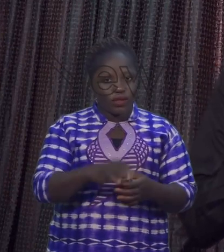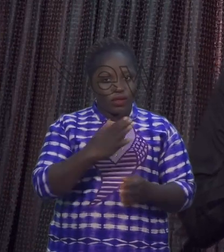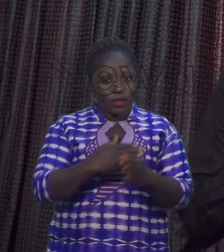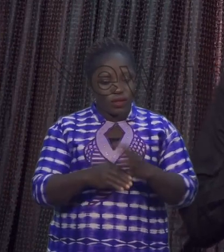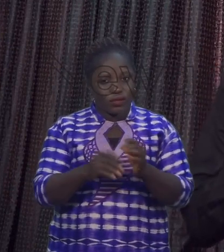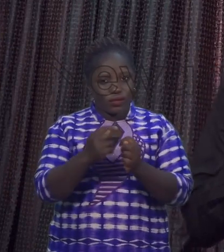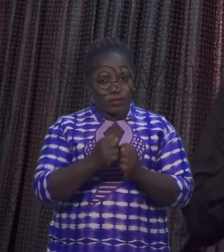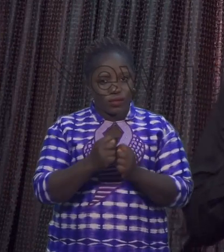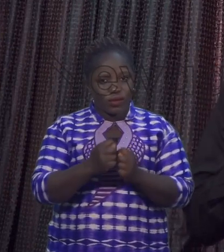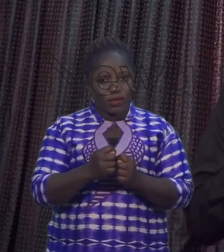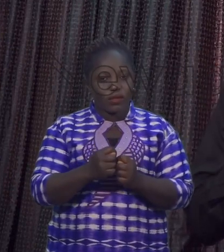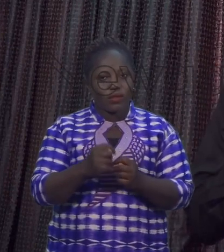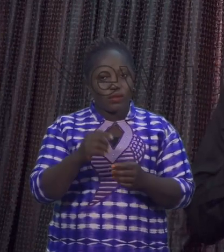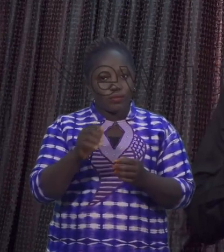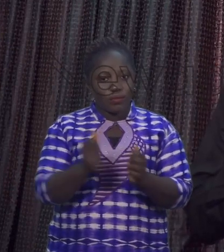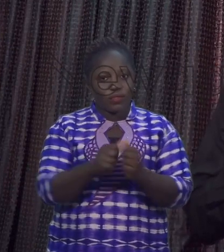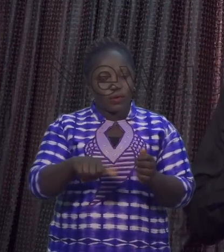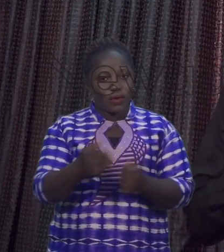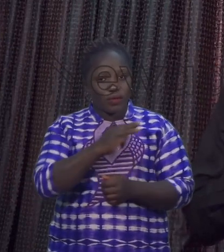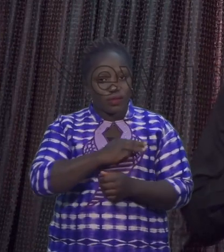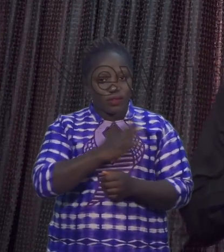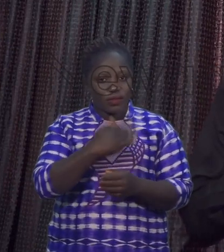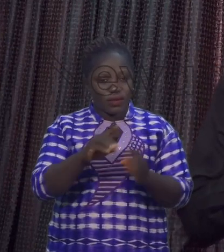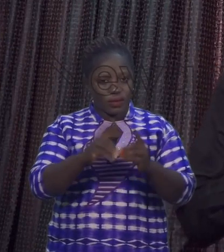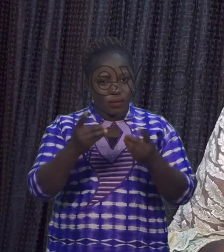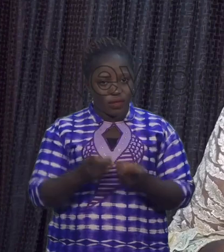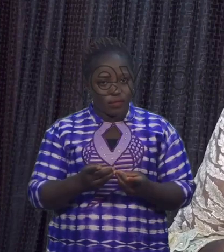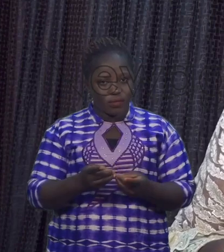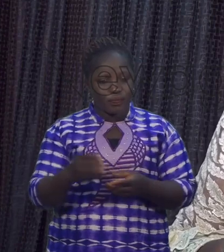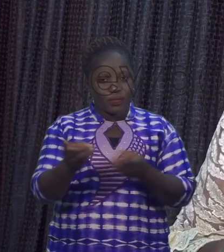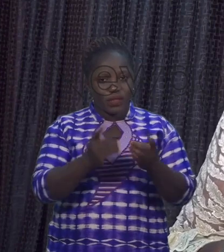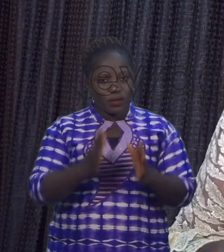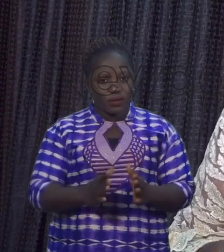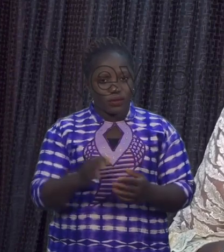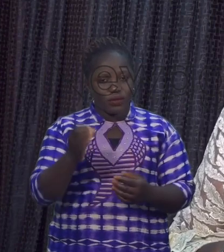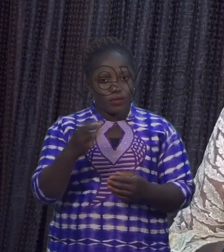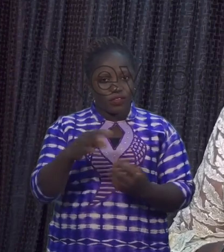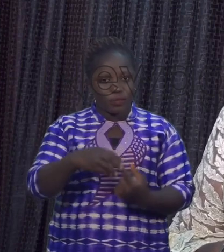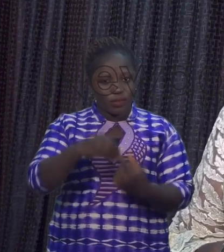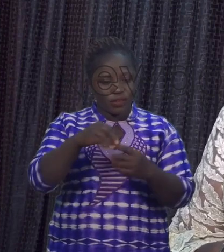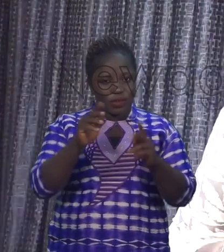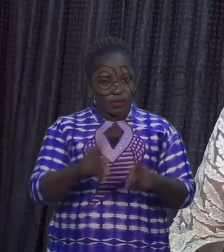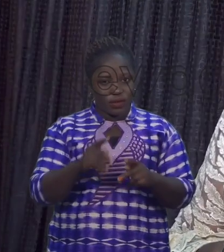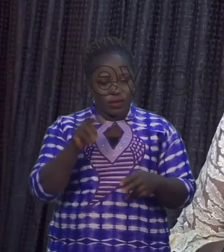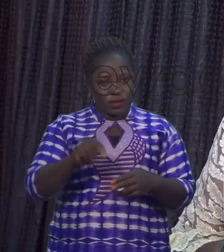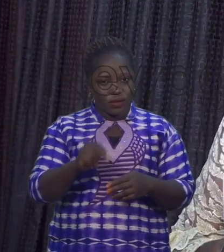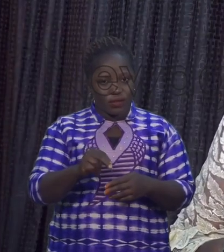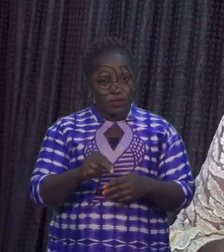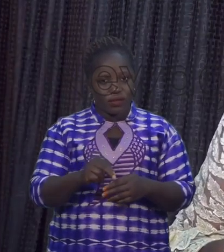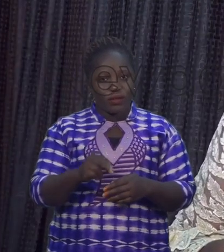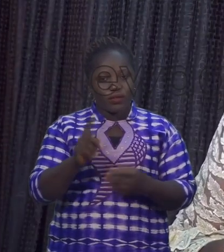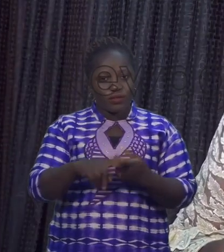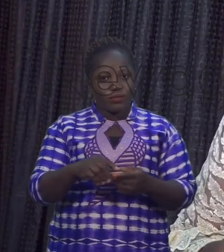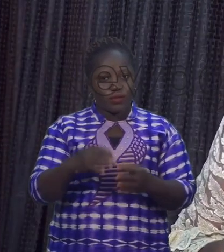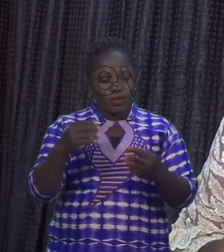with other related ministries, departments, and agencies. Director Special Needs, on her part, urged the